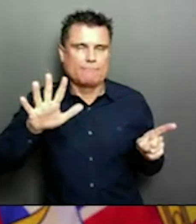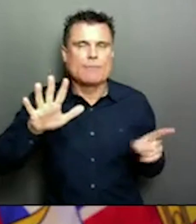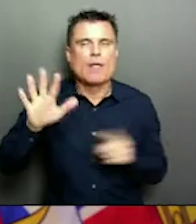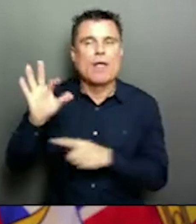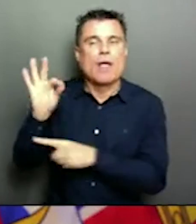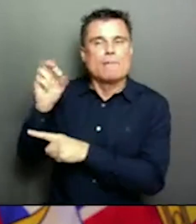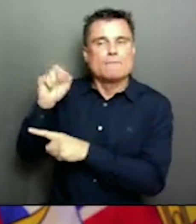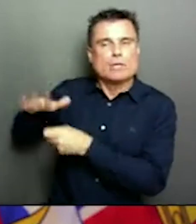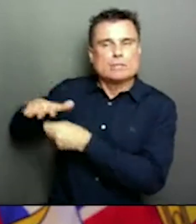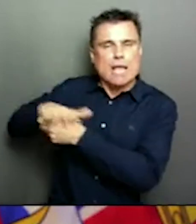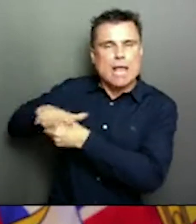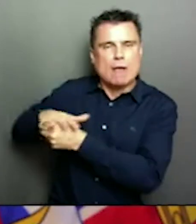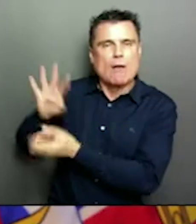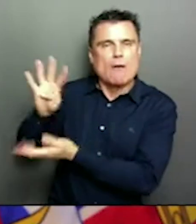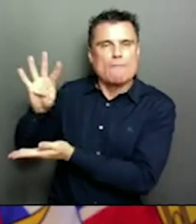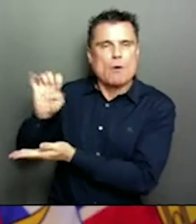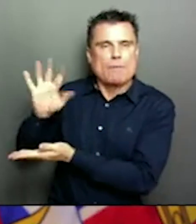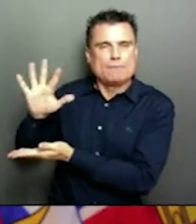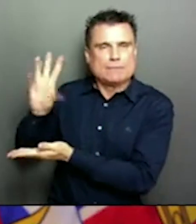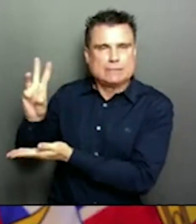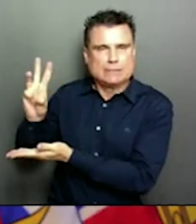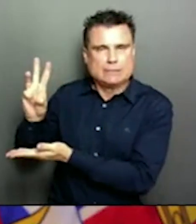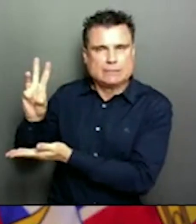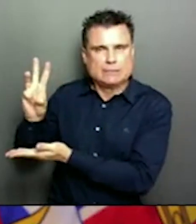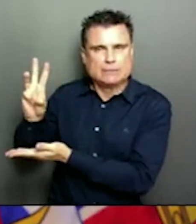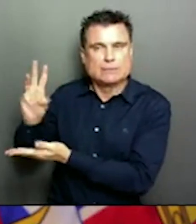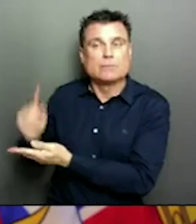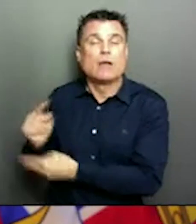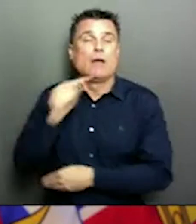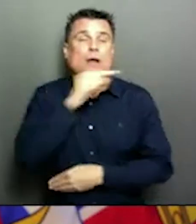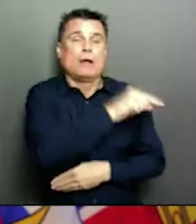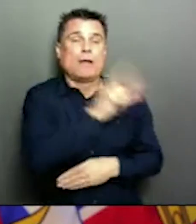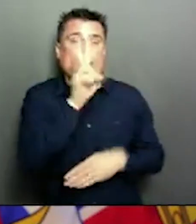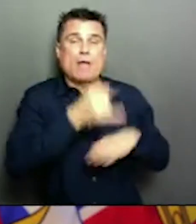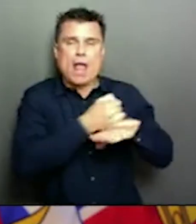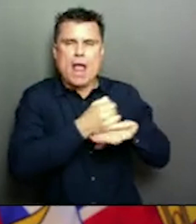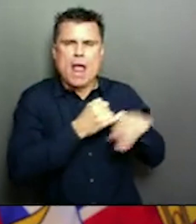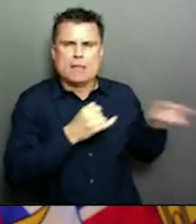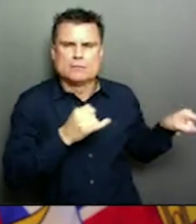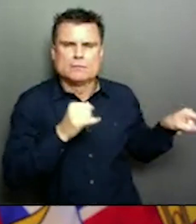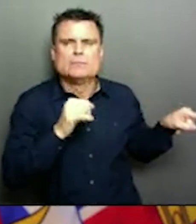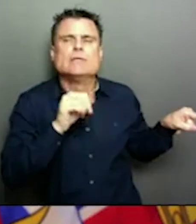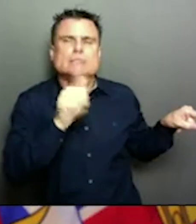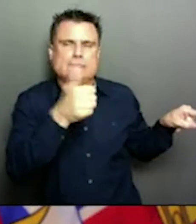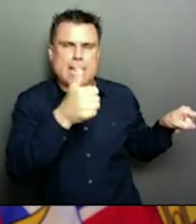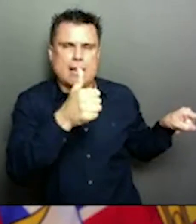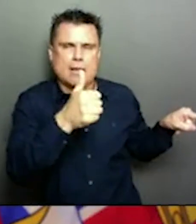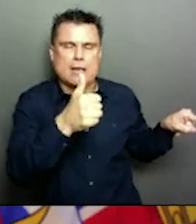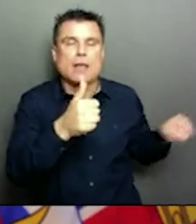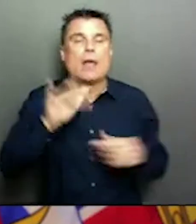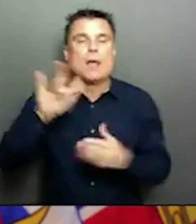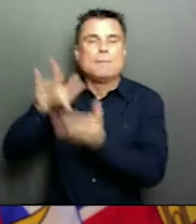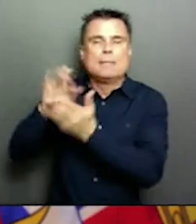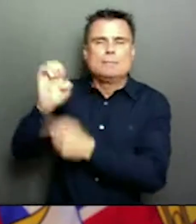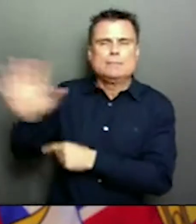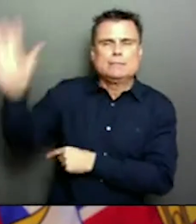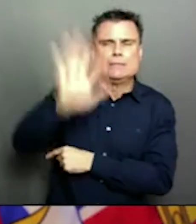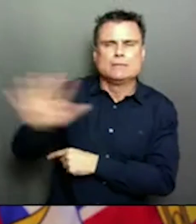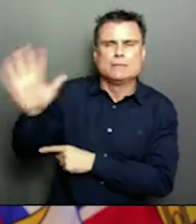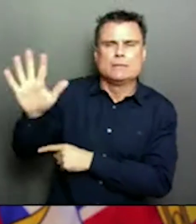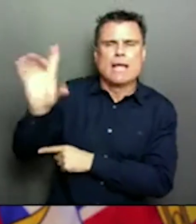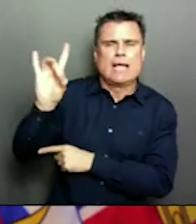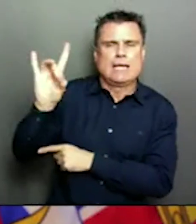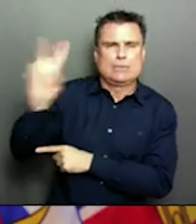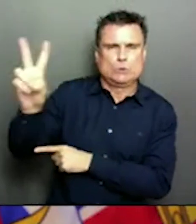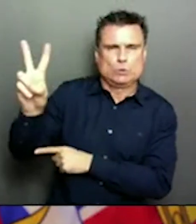456 in the Fraser Health Region, 10 people on Vancouver Island, 82 people in the Interior Health Region, and 40